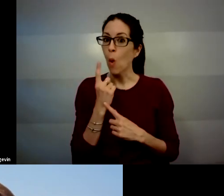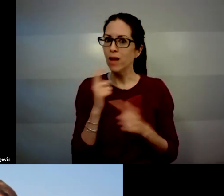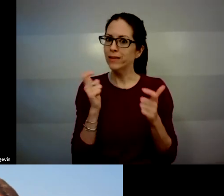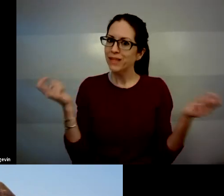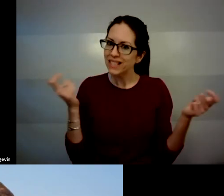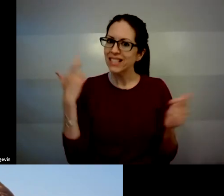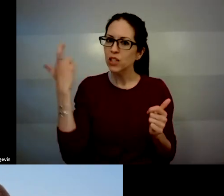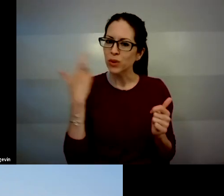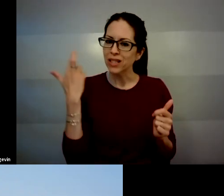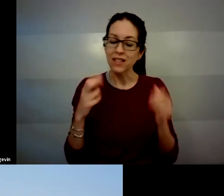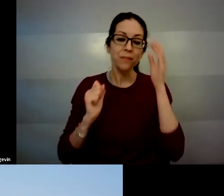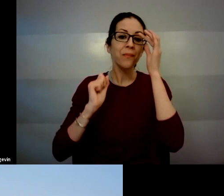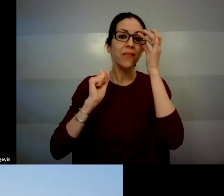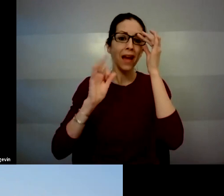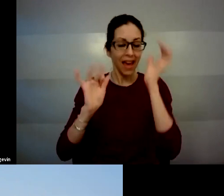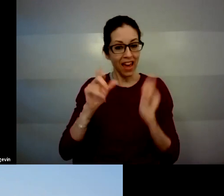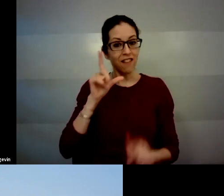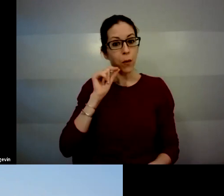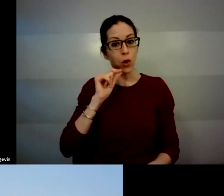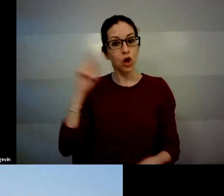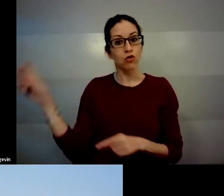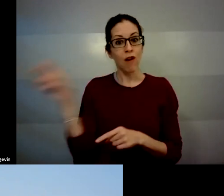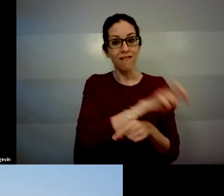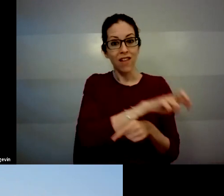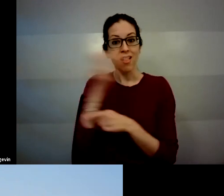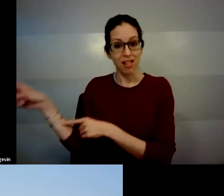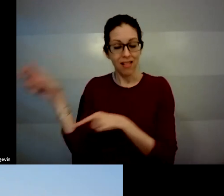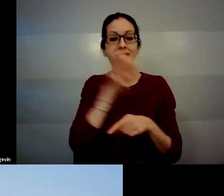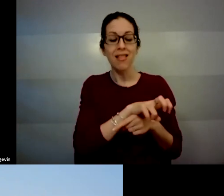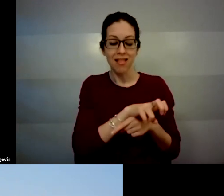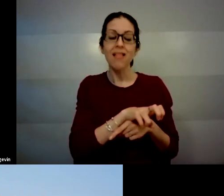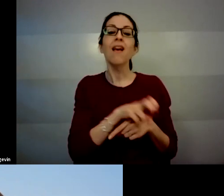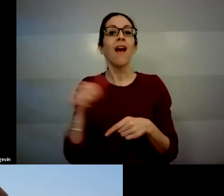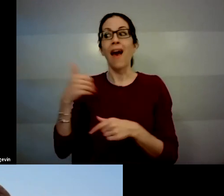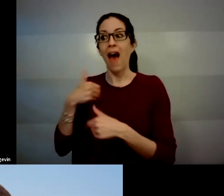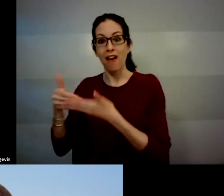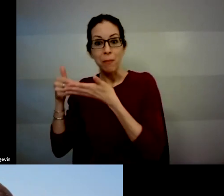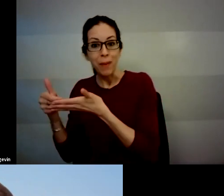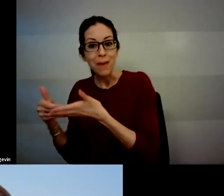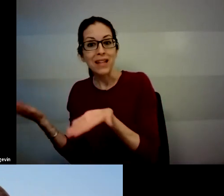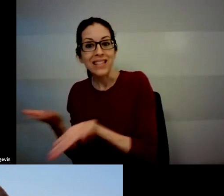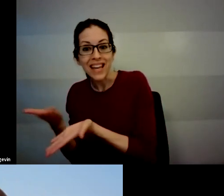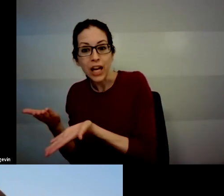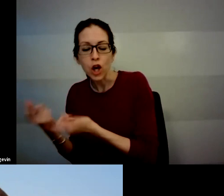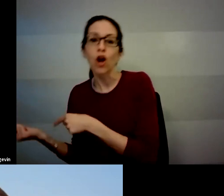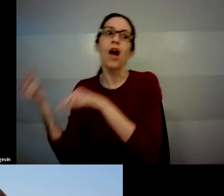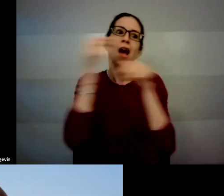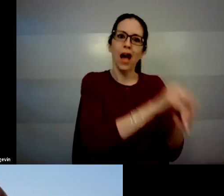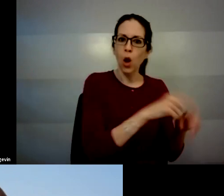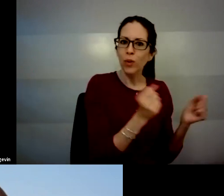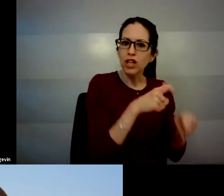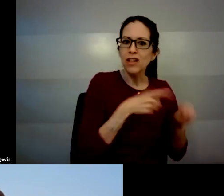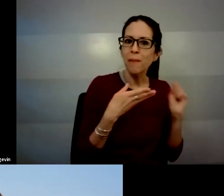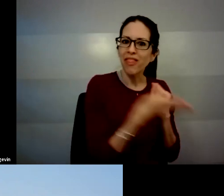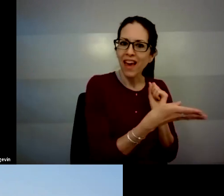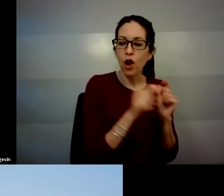that if birds are migratory, like the ones I study, if they breed in one place and travel long distances and overwinter somewhere else, those birds